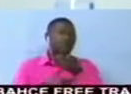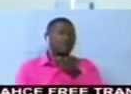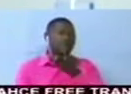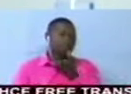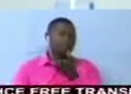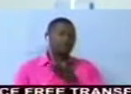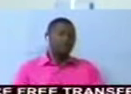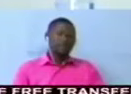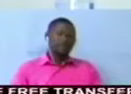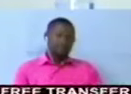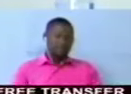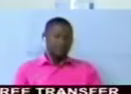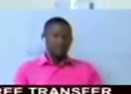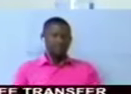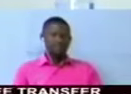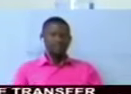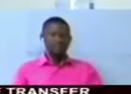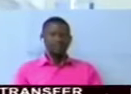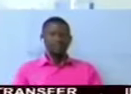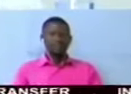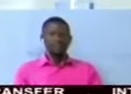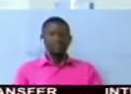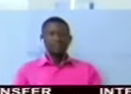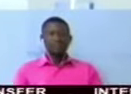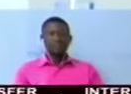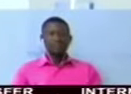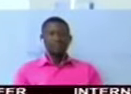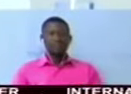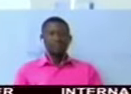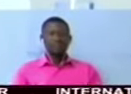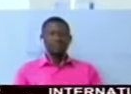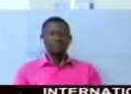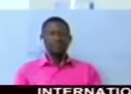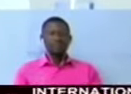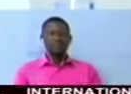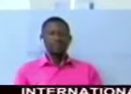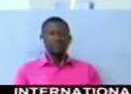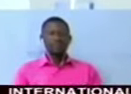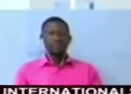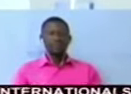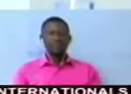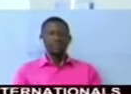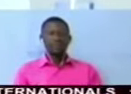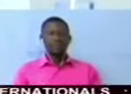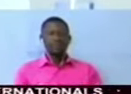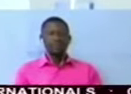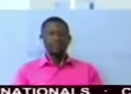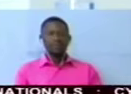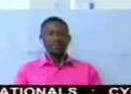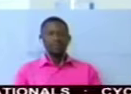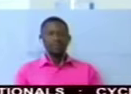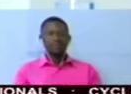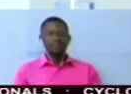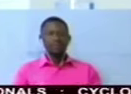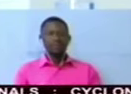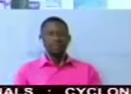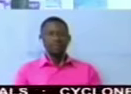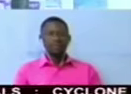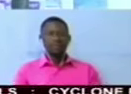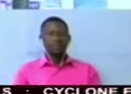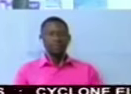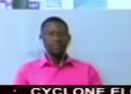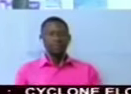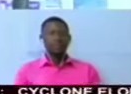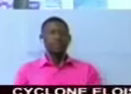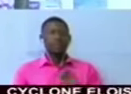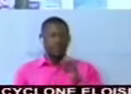meant drug squad. Drug squad ñom ñoy bunta nguur gi nga xamne ñom lañ sas pour ñu saytu mbir yu demé nonu.